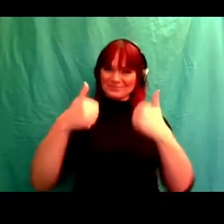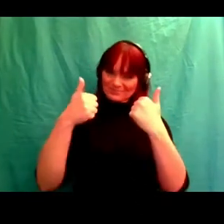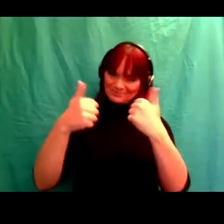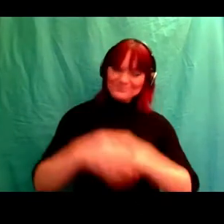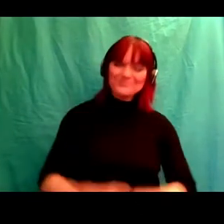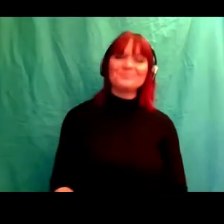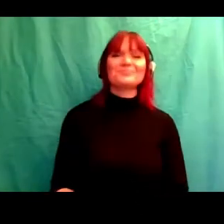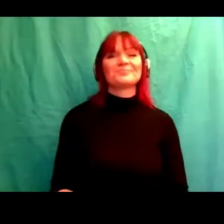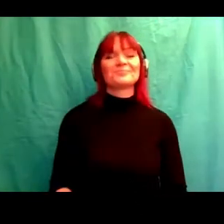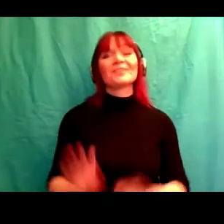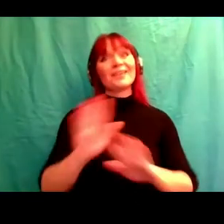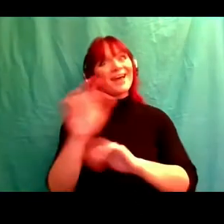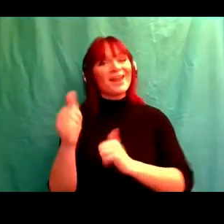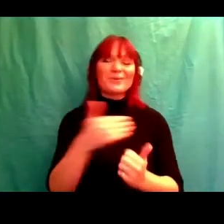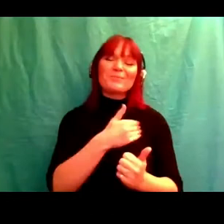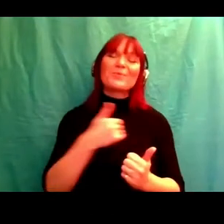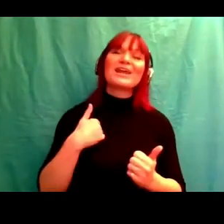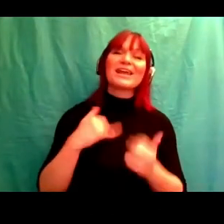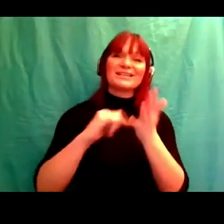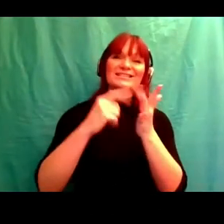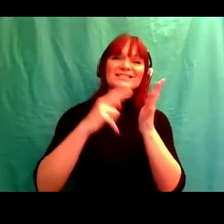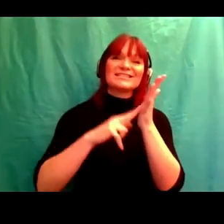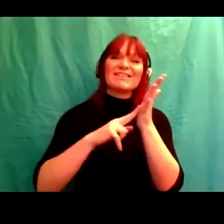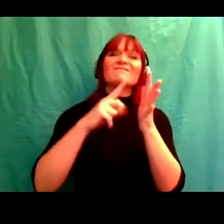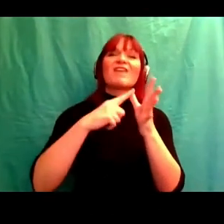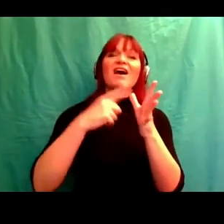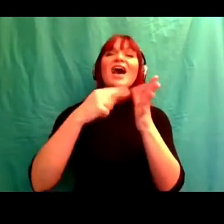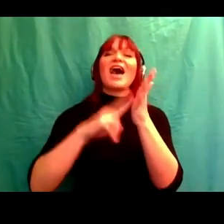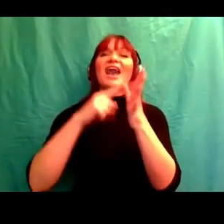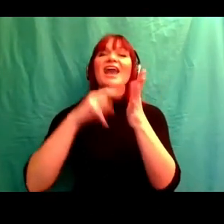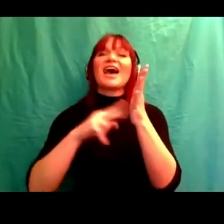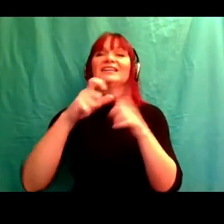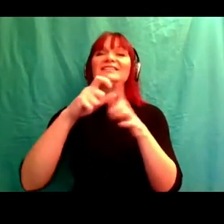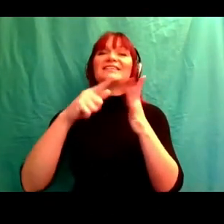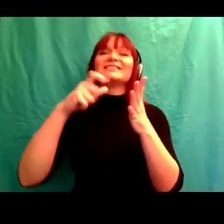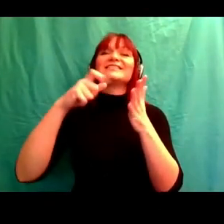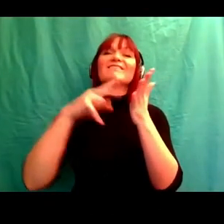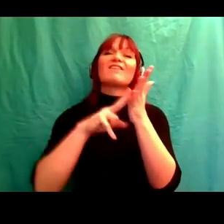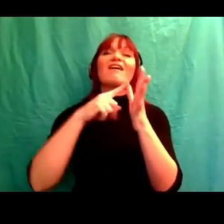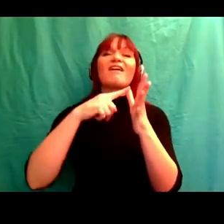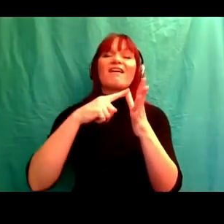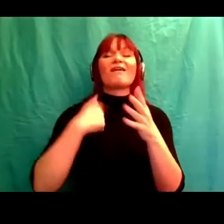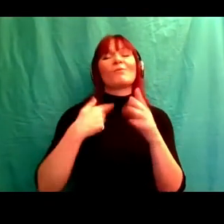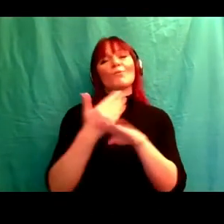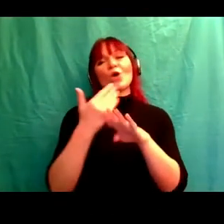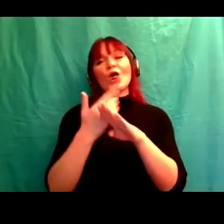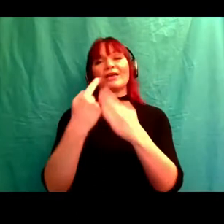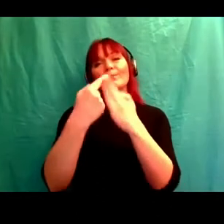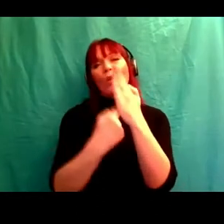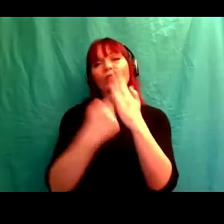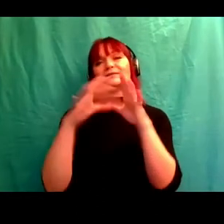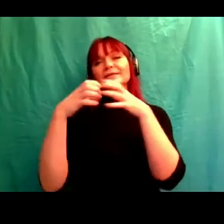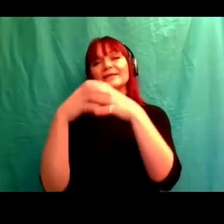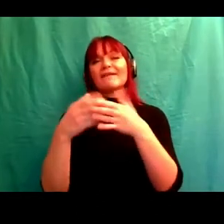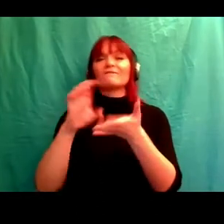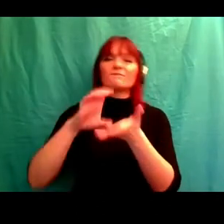Hi Anna, morning everyone. My name's Sivan Andasiva. I'm the Chief Analyst here at the Fund, working in the policy team, mainly on funding, finance and